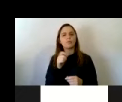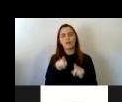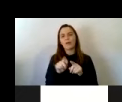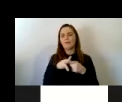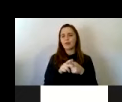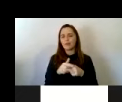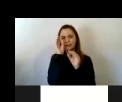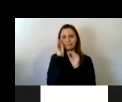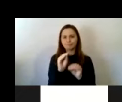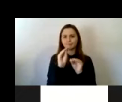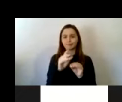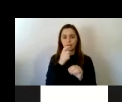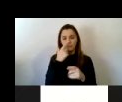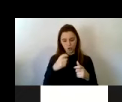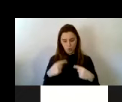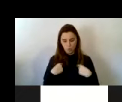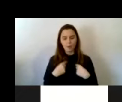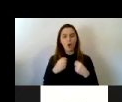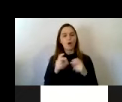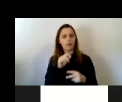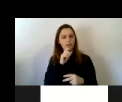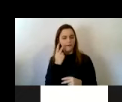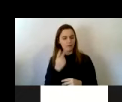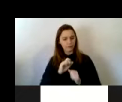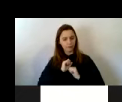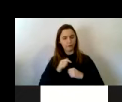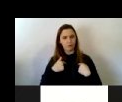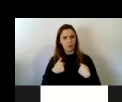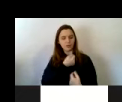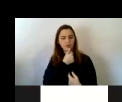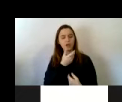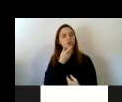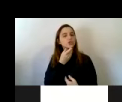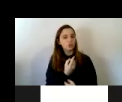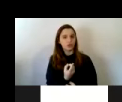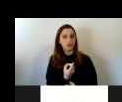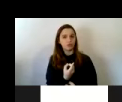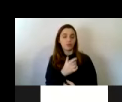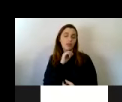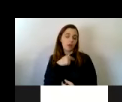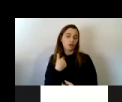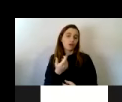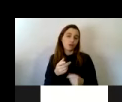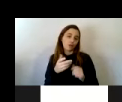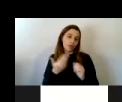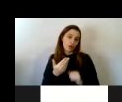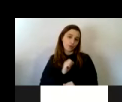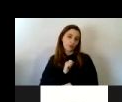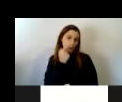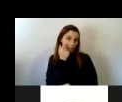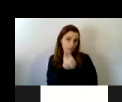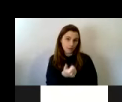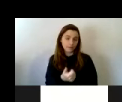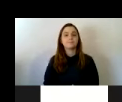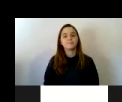Okay, I have to decide on my own life by myself if I get to know all my rights, and this will